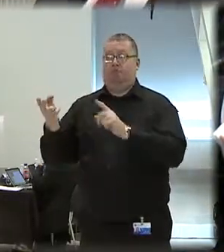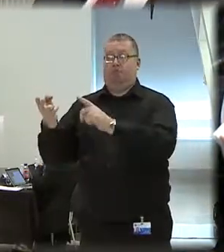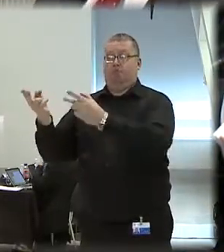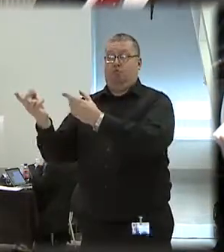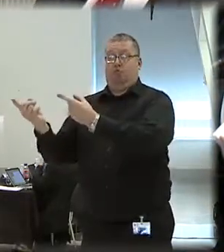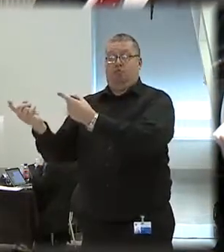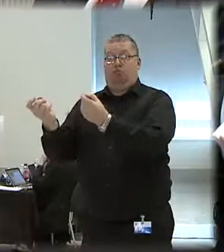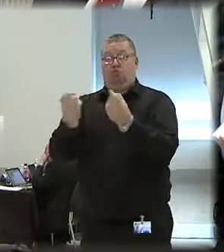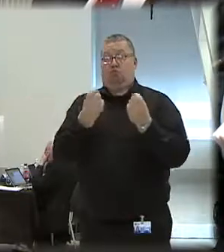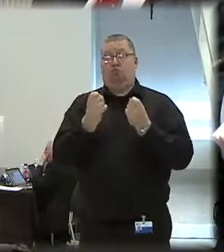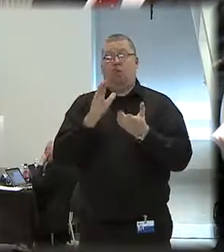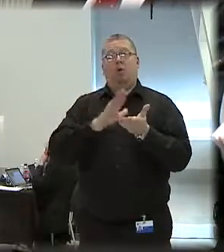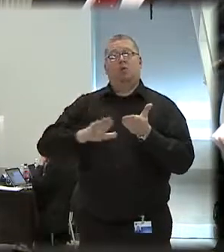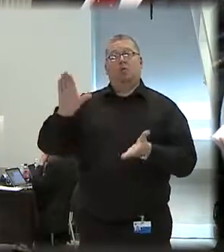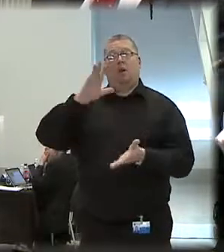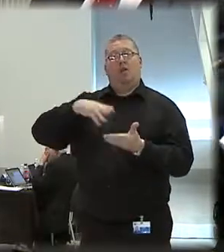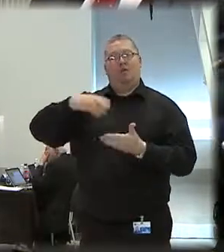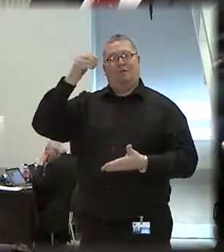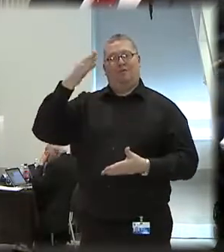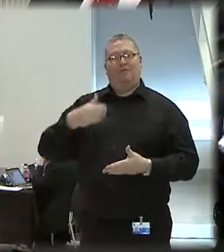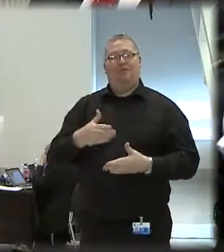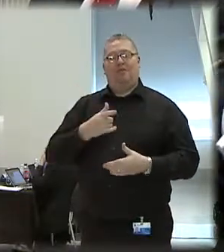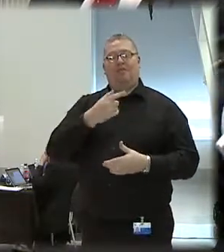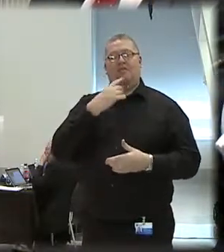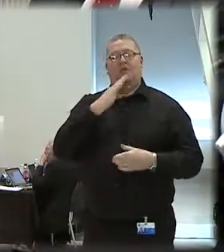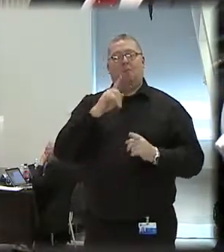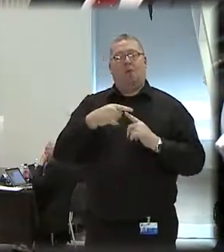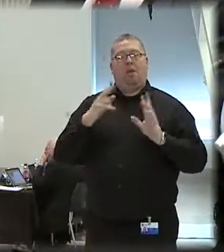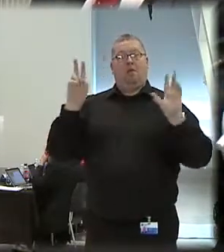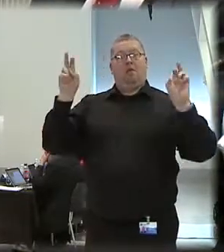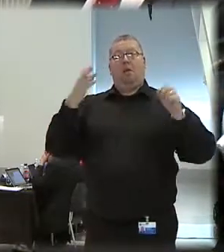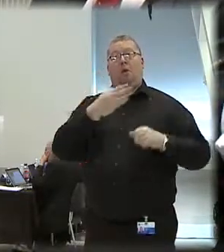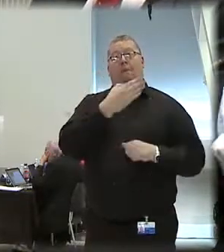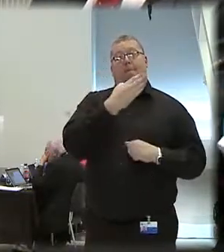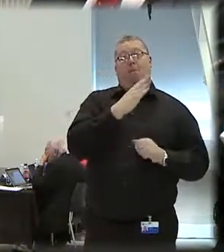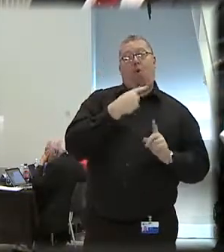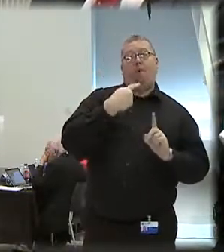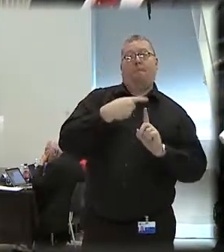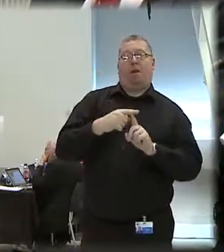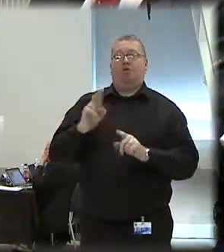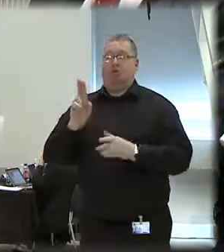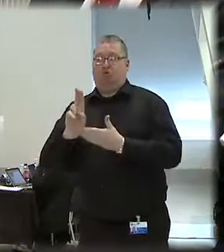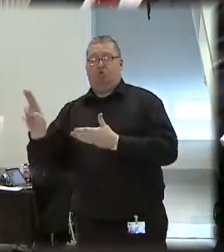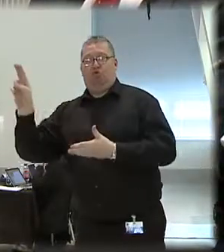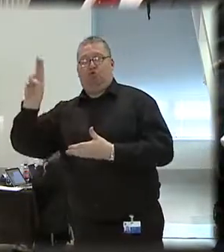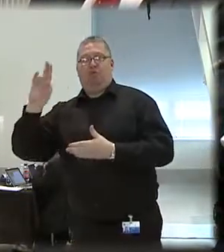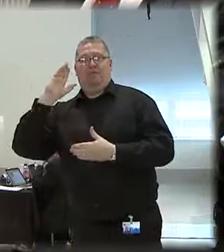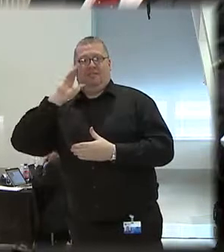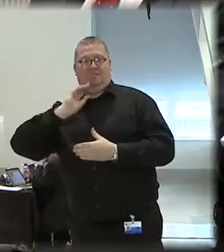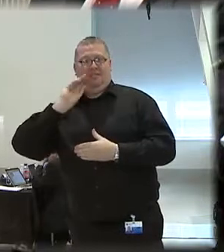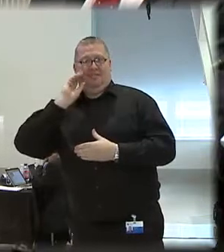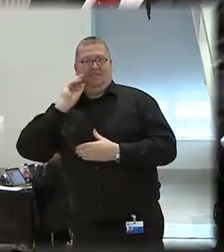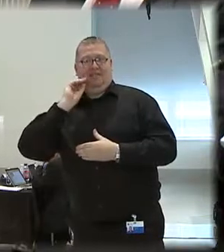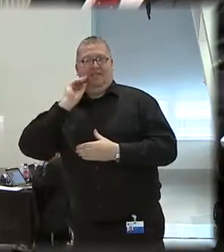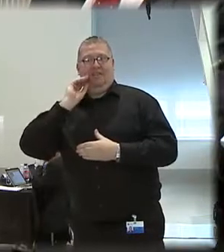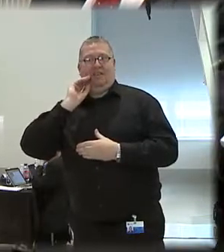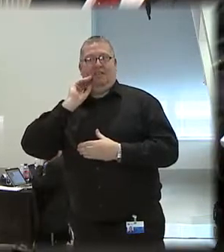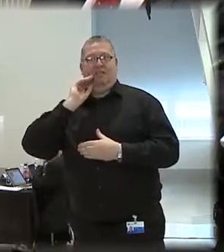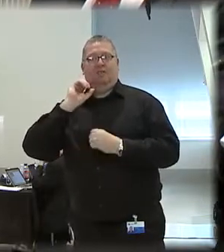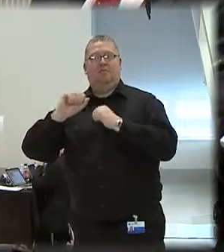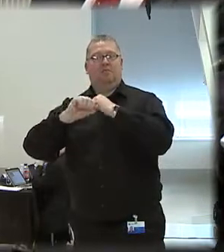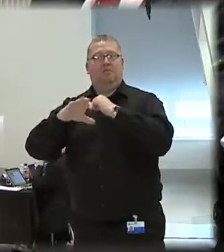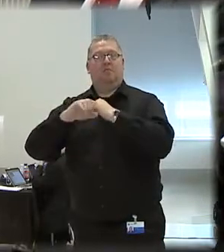have a Blue Plus You campaign that is going on right now, where we had college students come in and review the